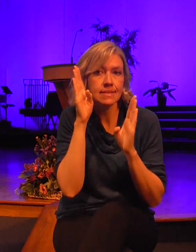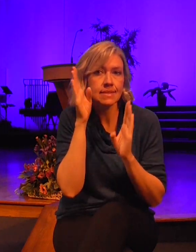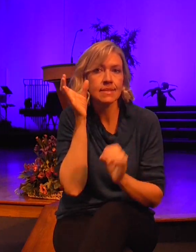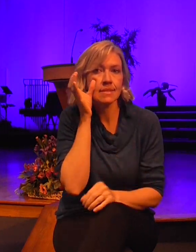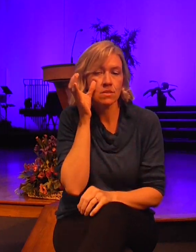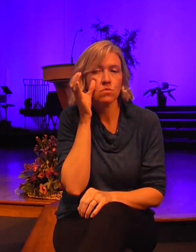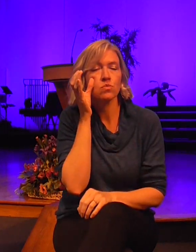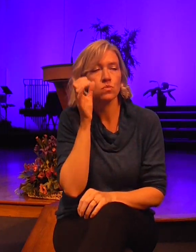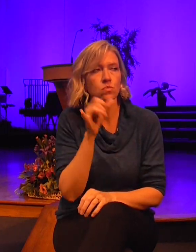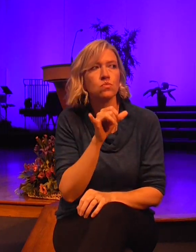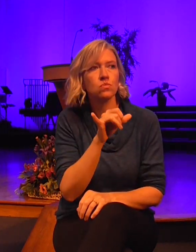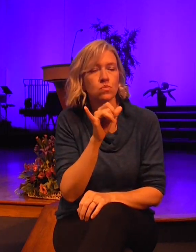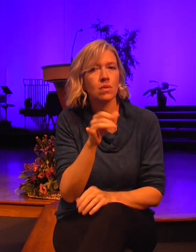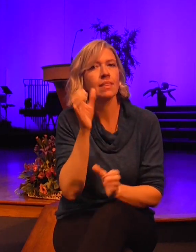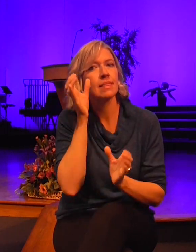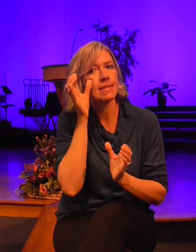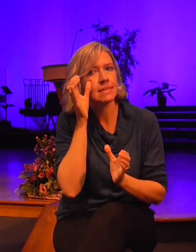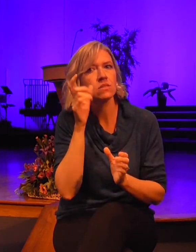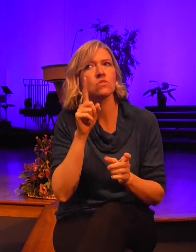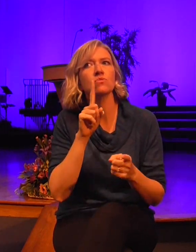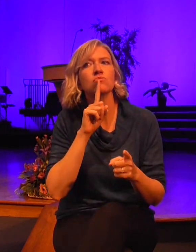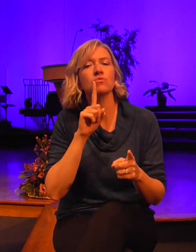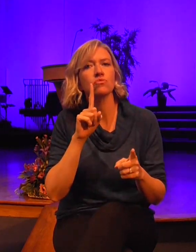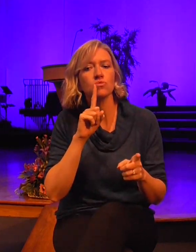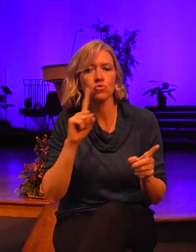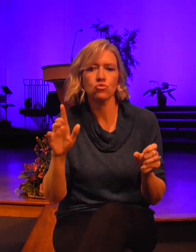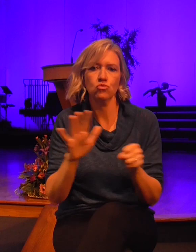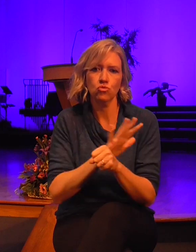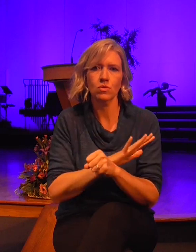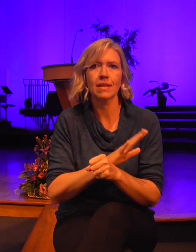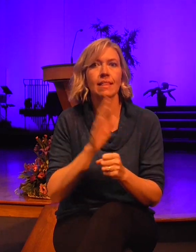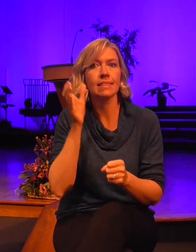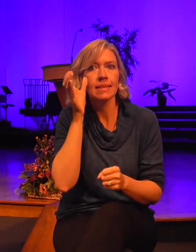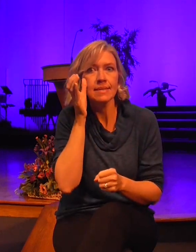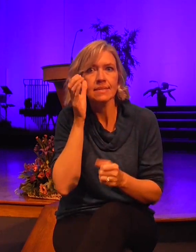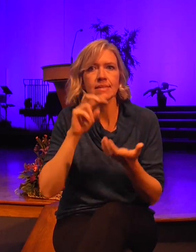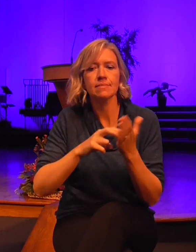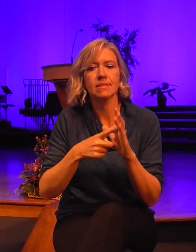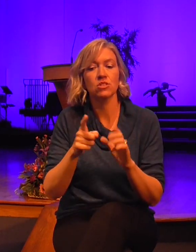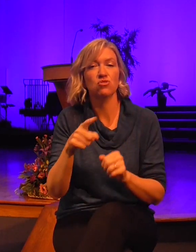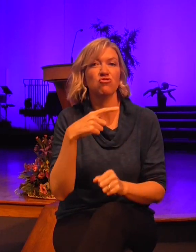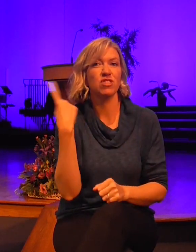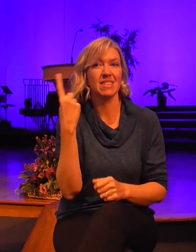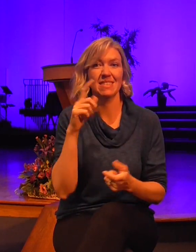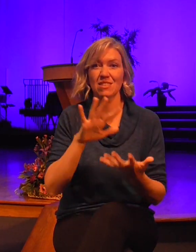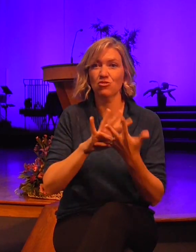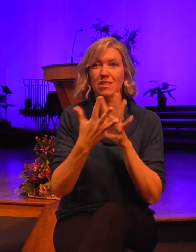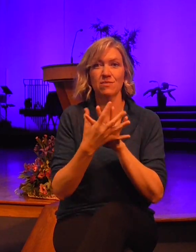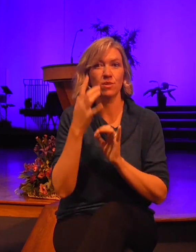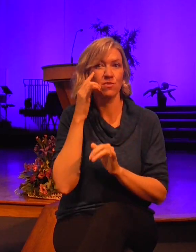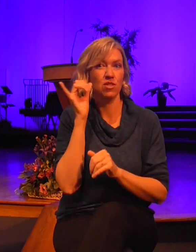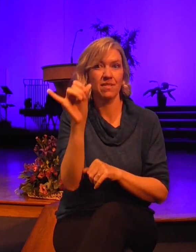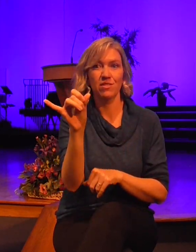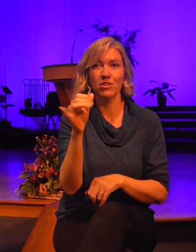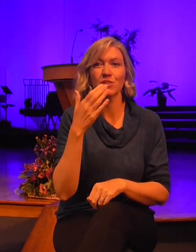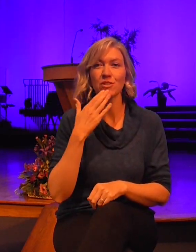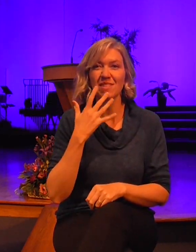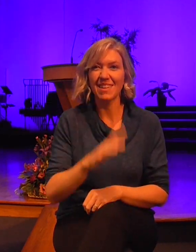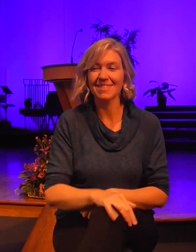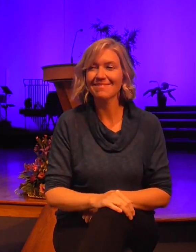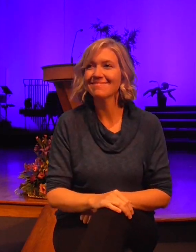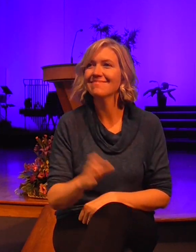To truly listen, Sakeej Henderson said, is to risk being transformed forever. Good luck. Yes,